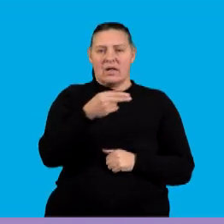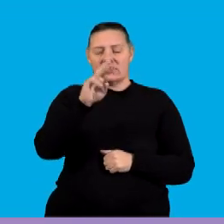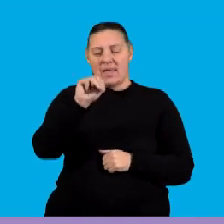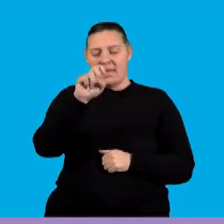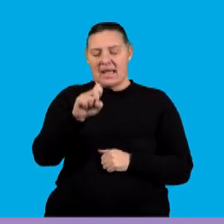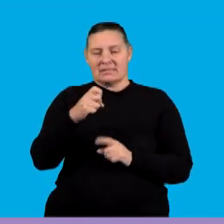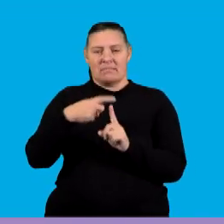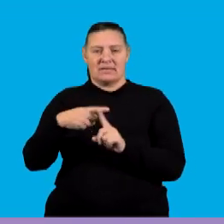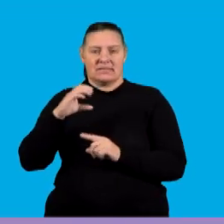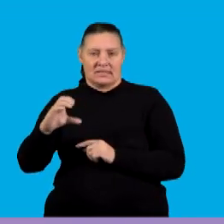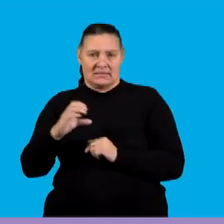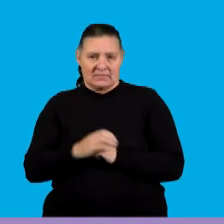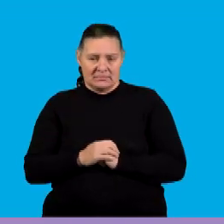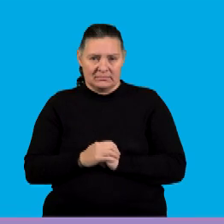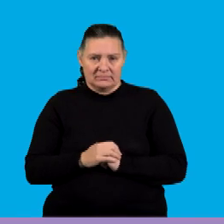plus c.